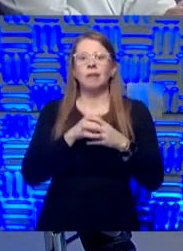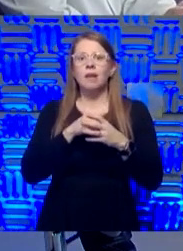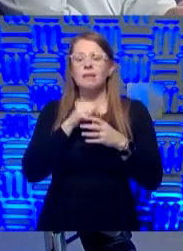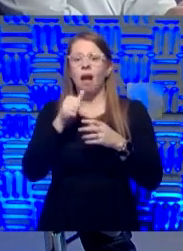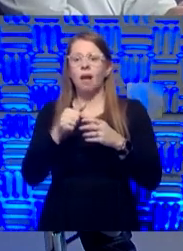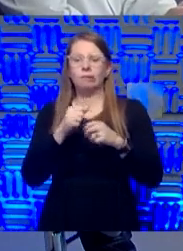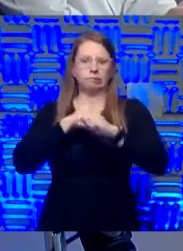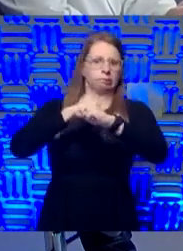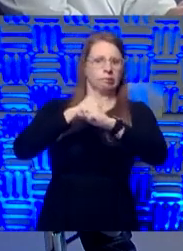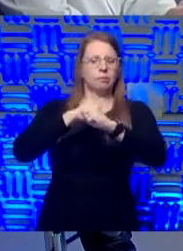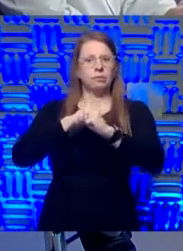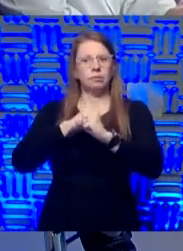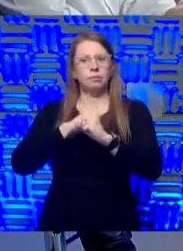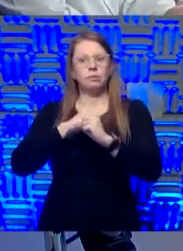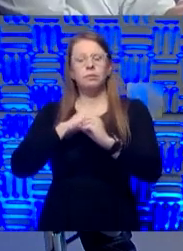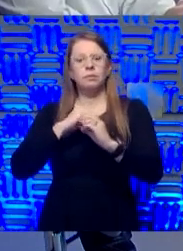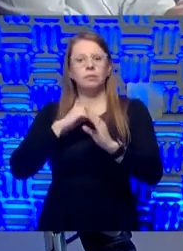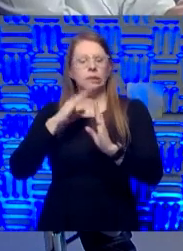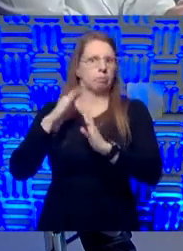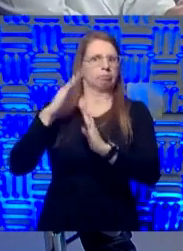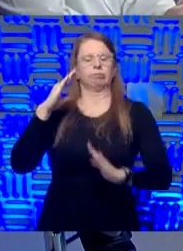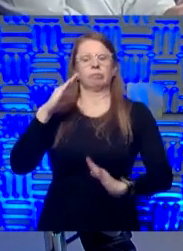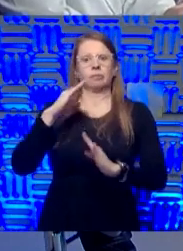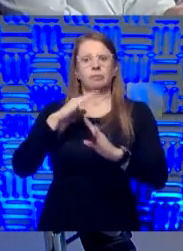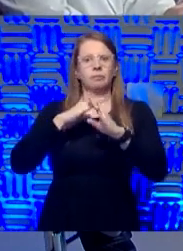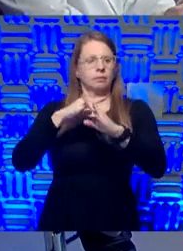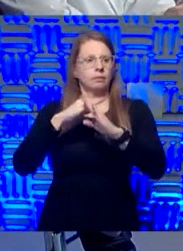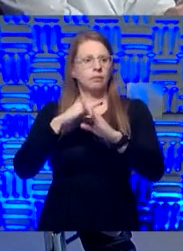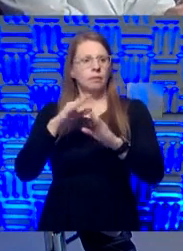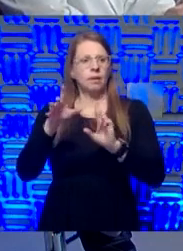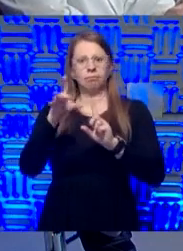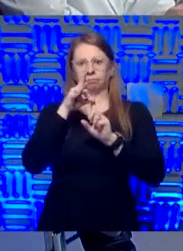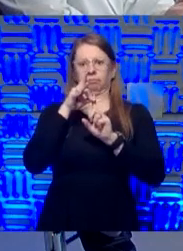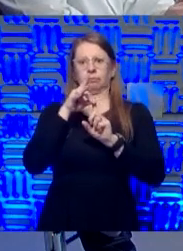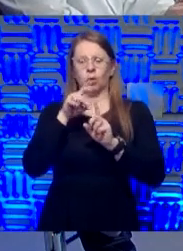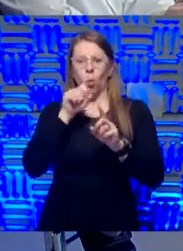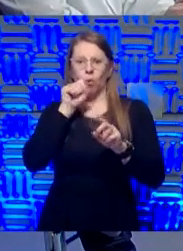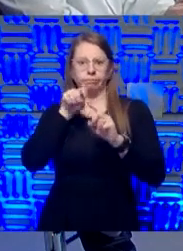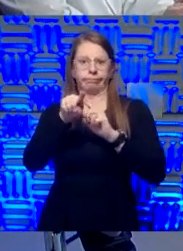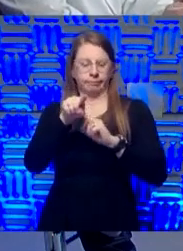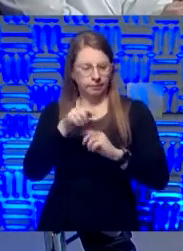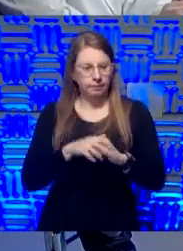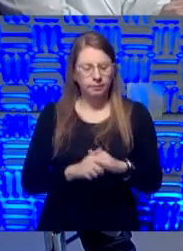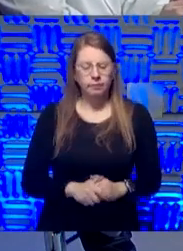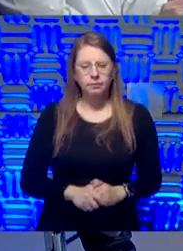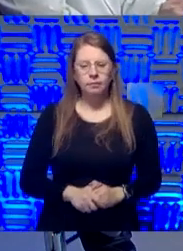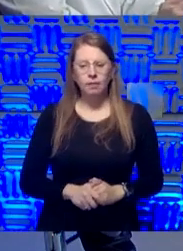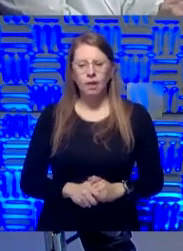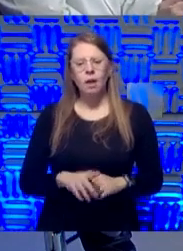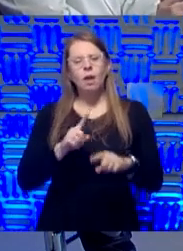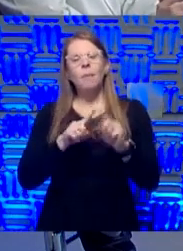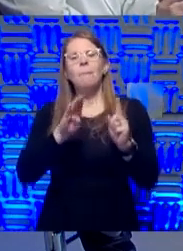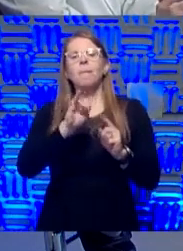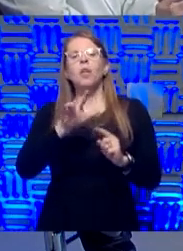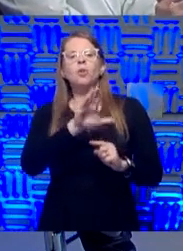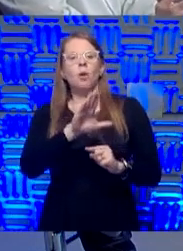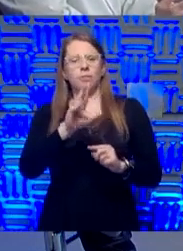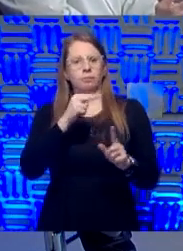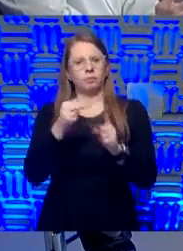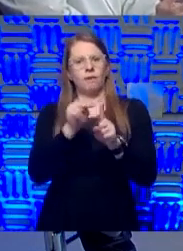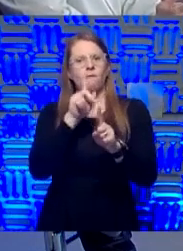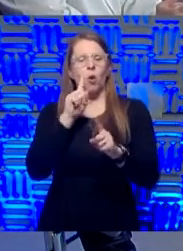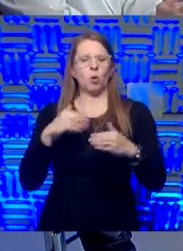But exactly. Well, Bill, thoughts about it from your standpoint as far as youth and recreational sports?